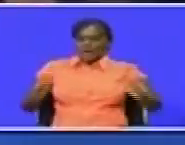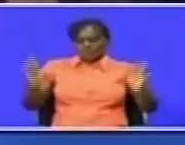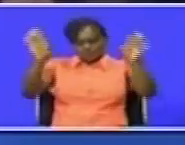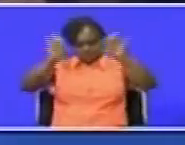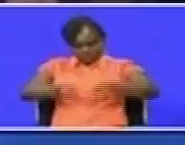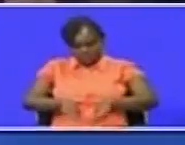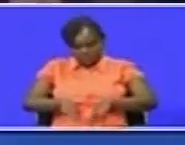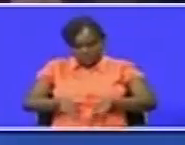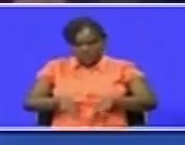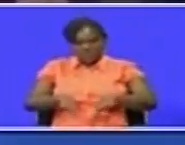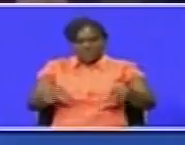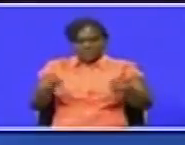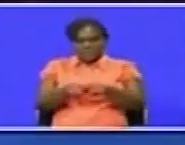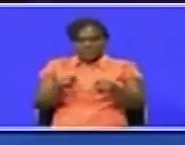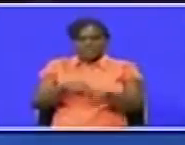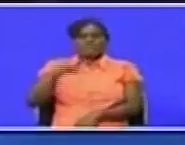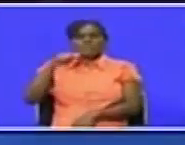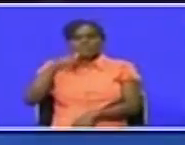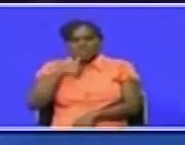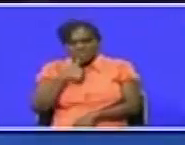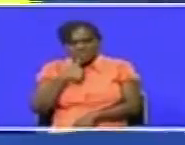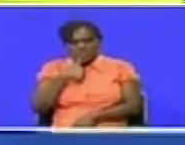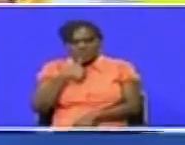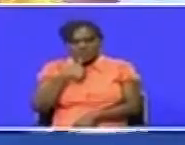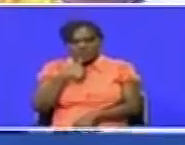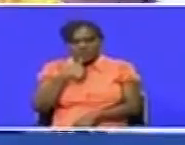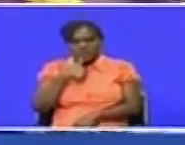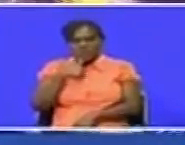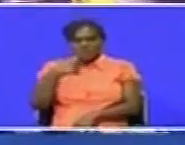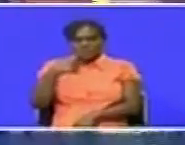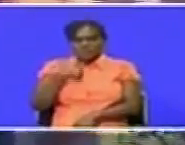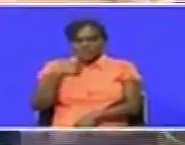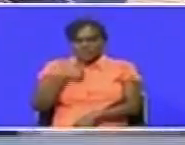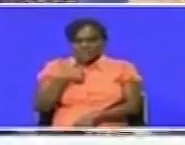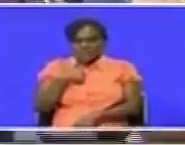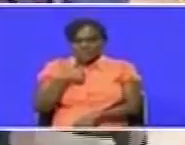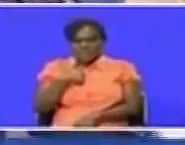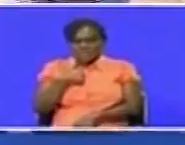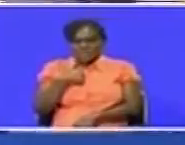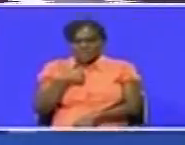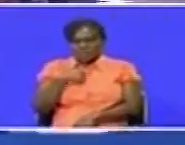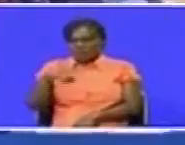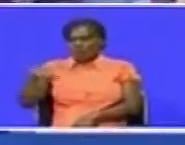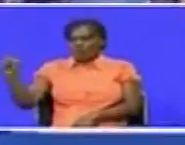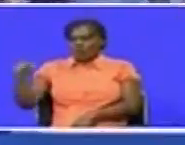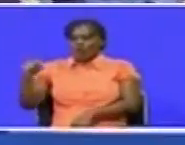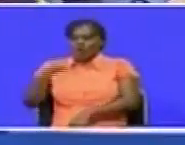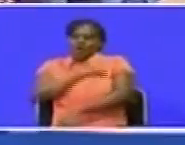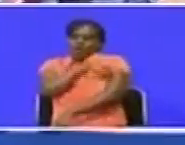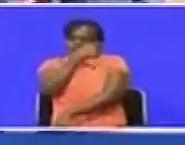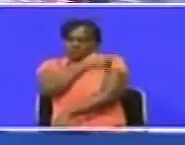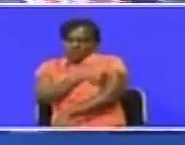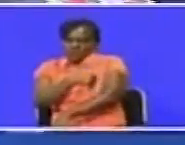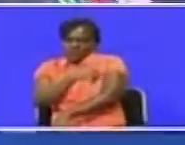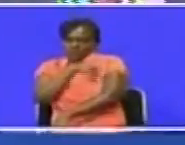down. It's the newer ones, she says, that are faulty in foundation. Nilikuwa nimetegikwa mkono. Sasa mimi nilipo nimeenda hospitali. Watu